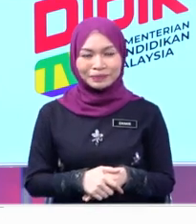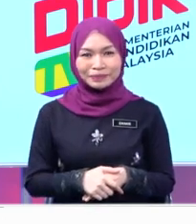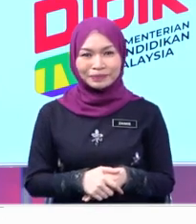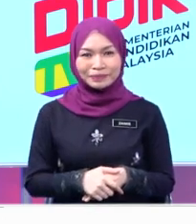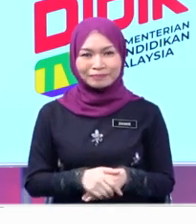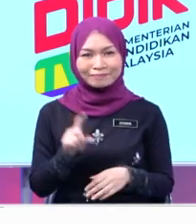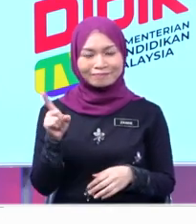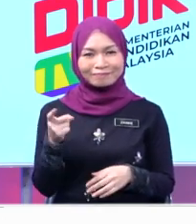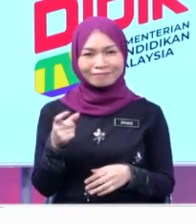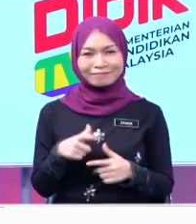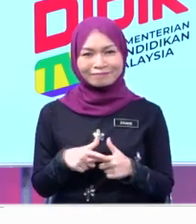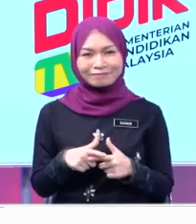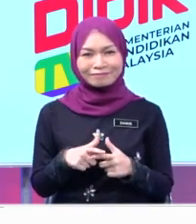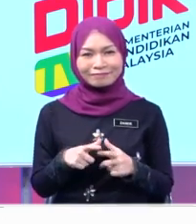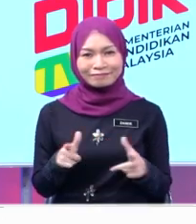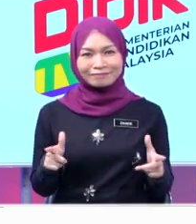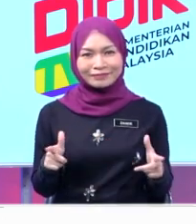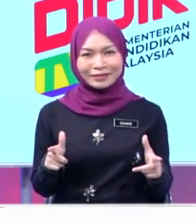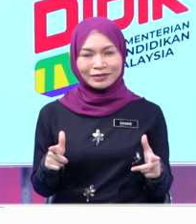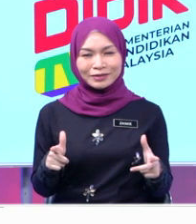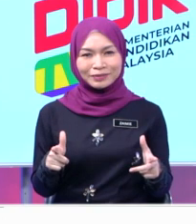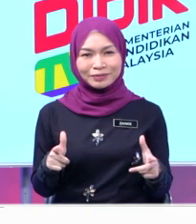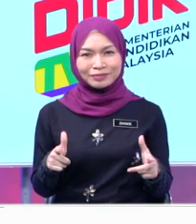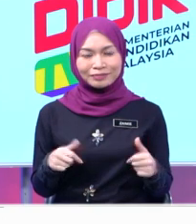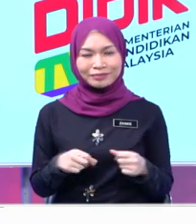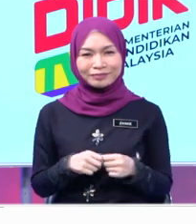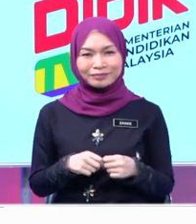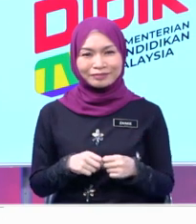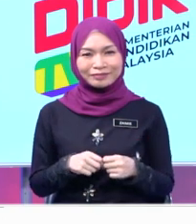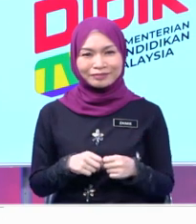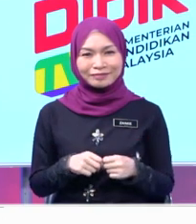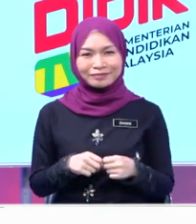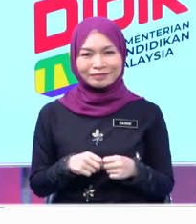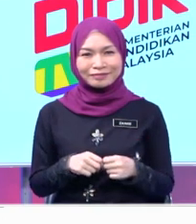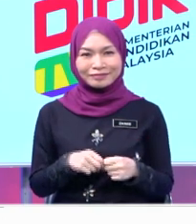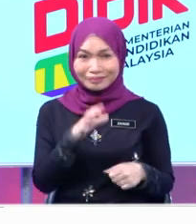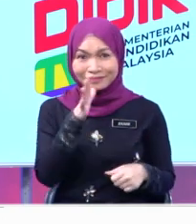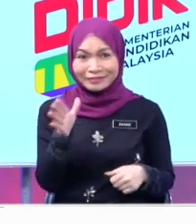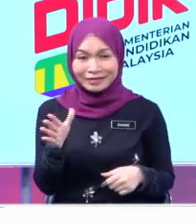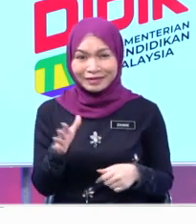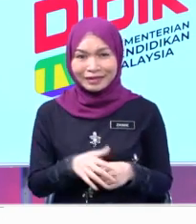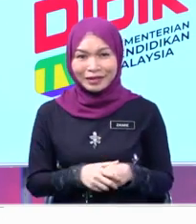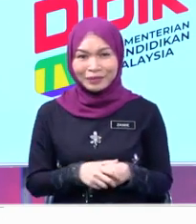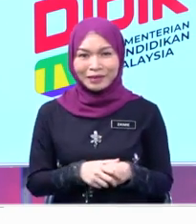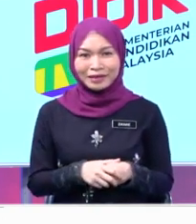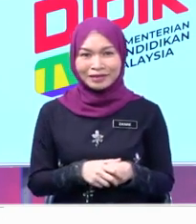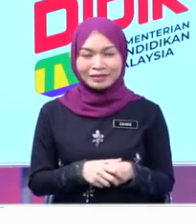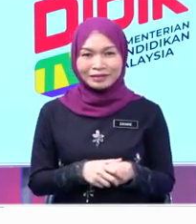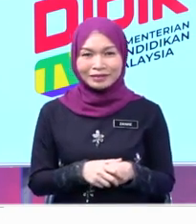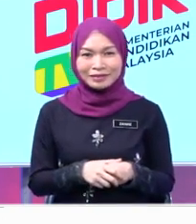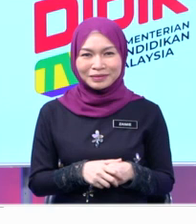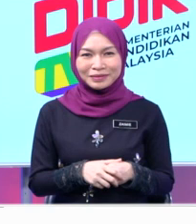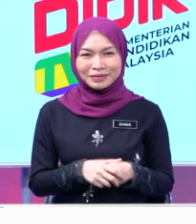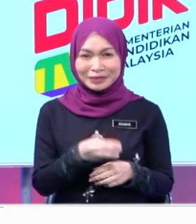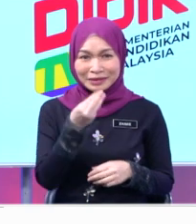No, it's just like, let's say grandma is like Literally okay. eating your grandma, right? Yeah. We're not cannibals,